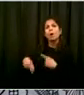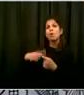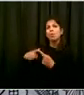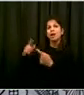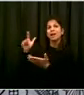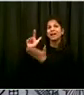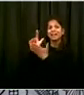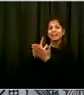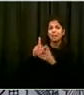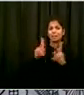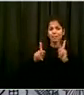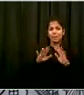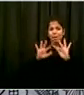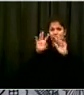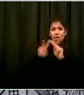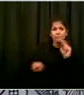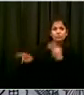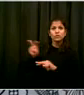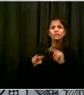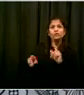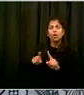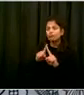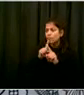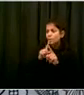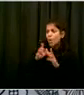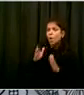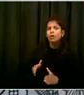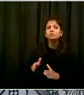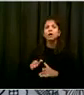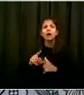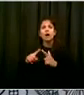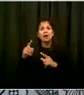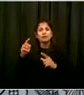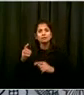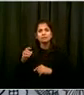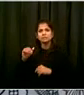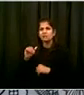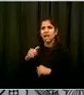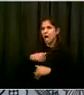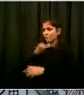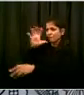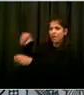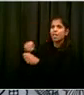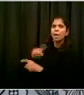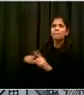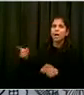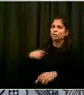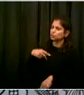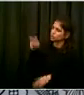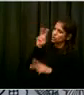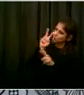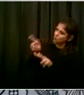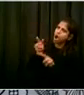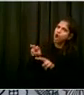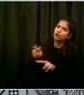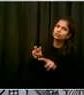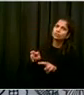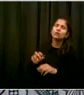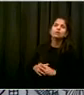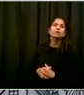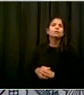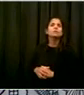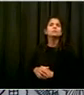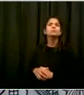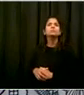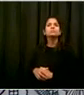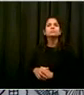Not only that, they had specific approval from your office to defy the curfew. So, and the